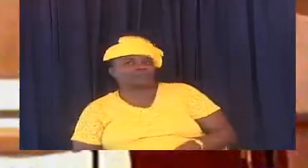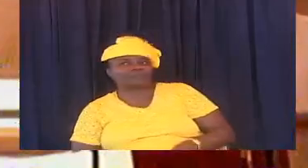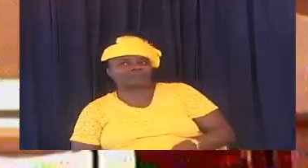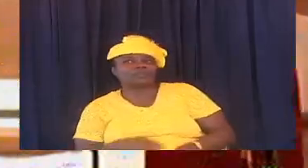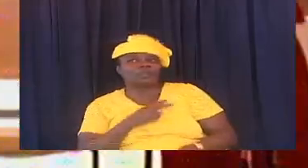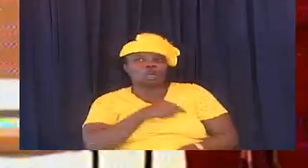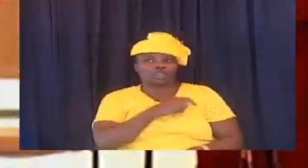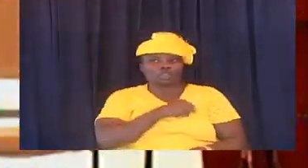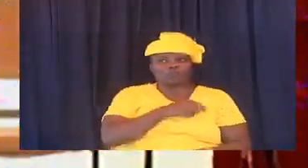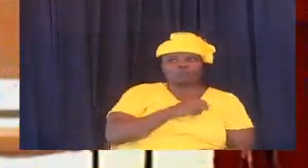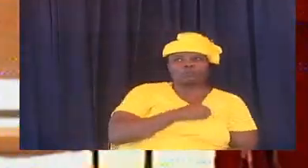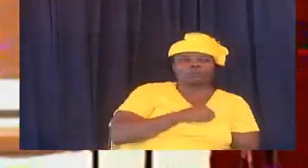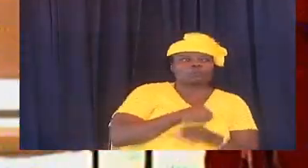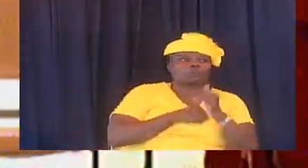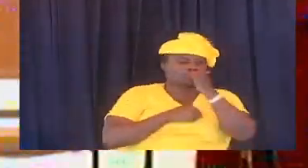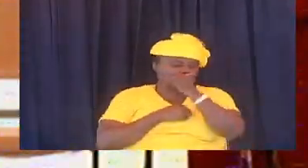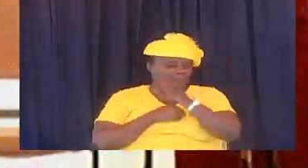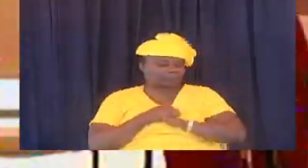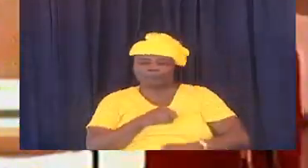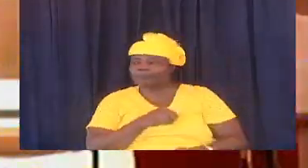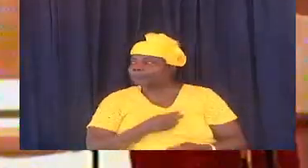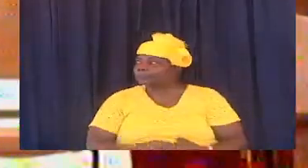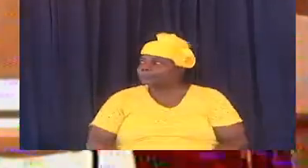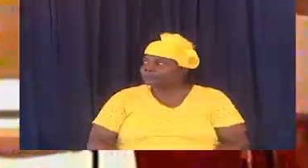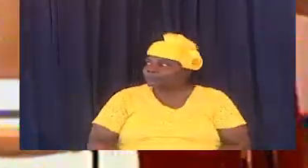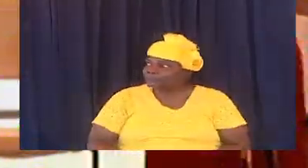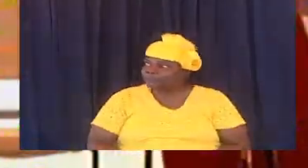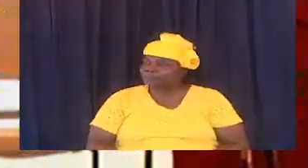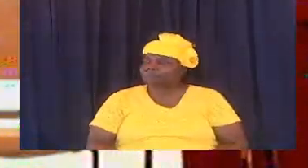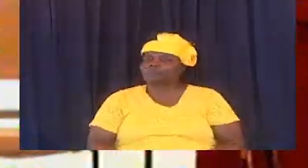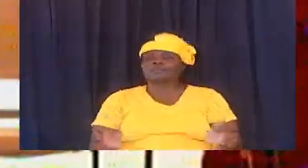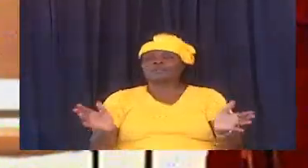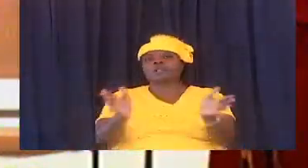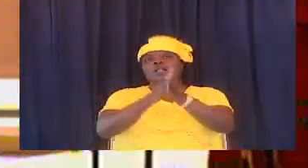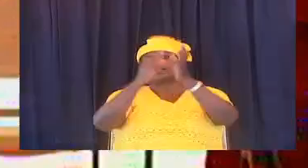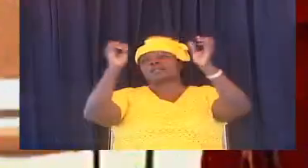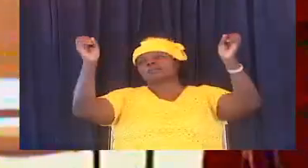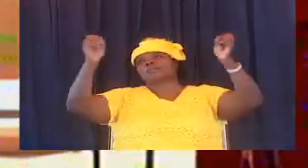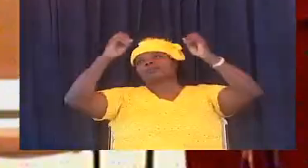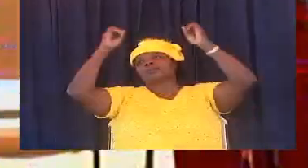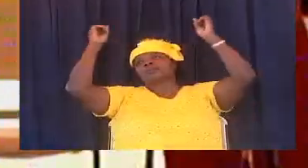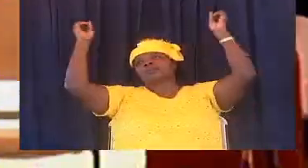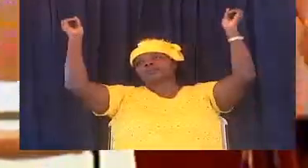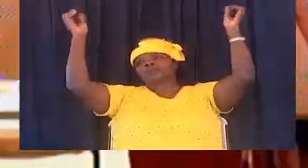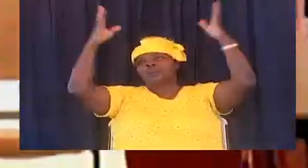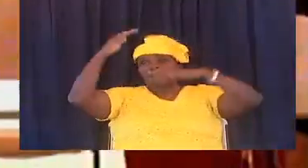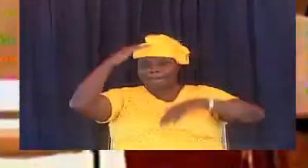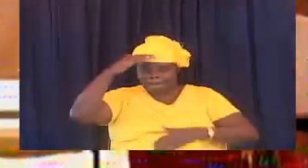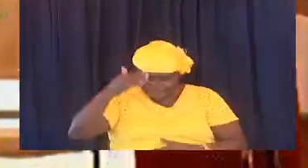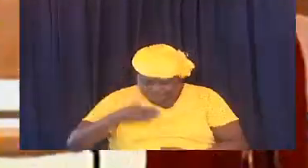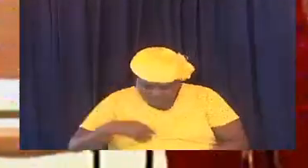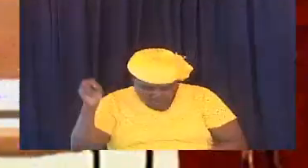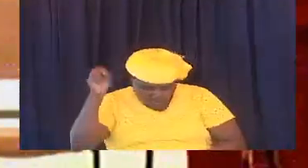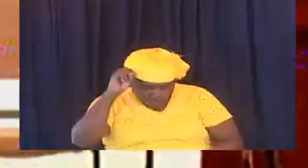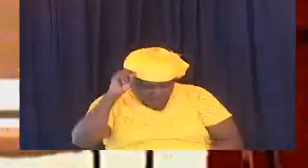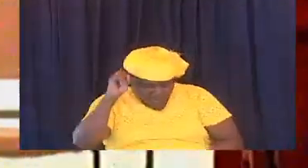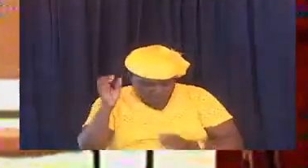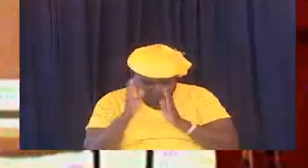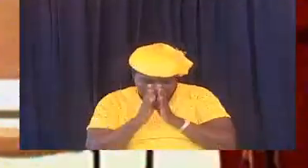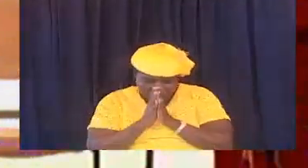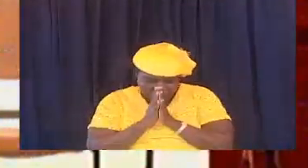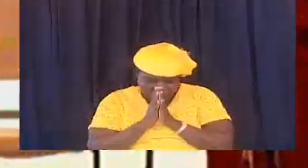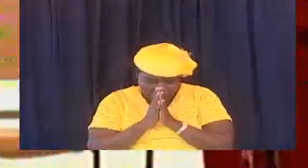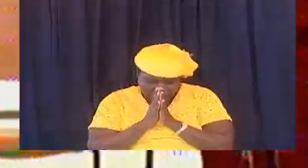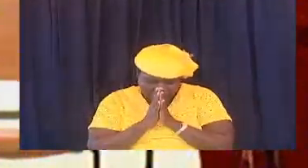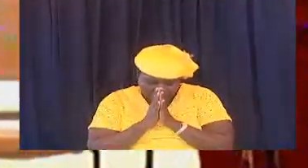Hallelujah. Hallelujah. Praise God. Hallelujah. You can bow your heads while I pray before the